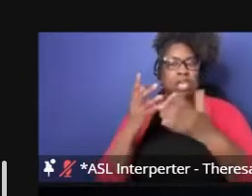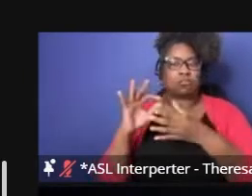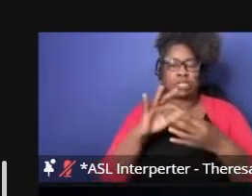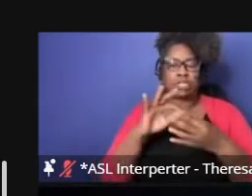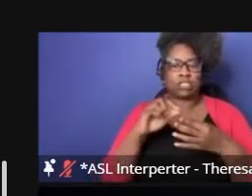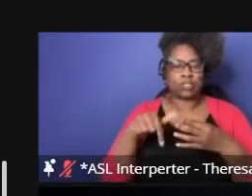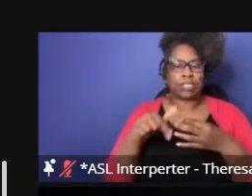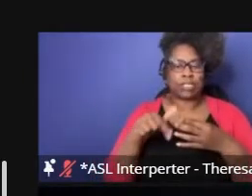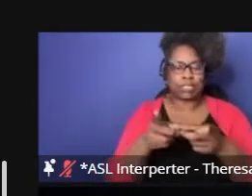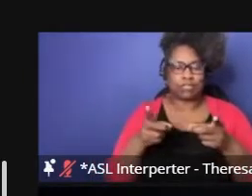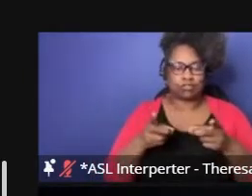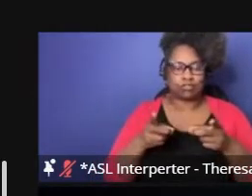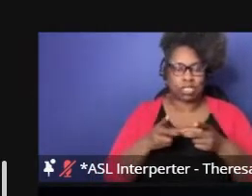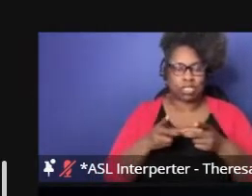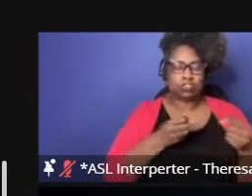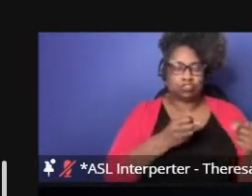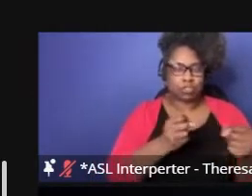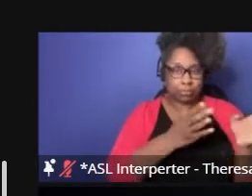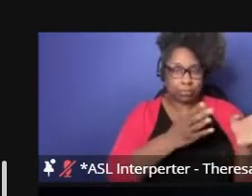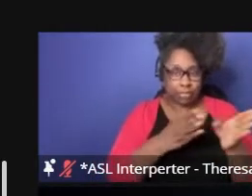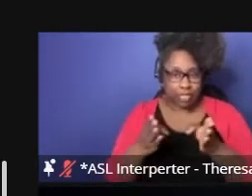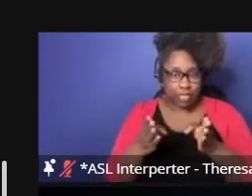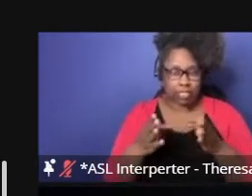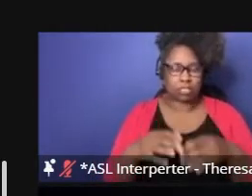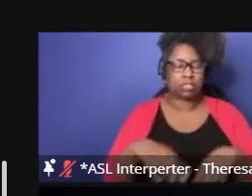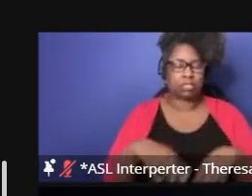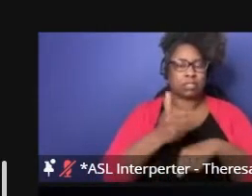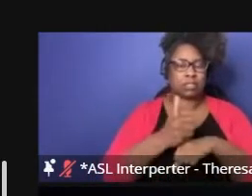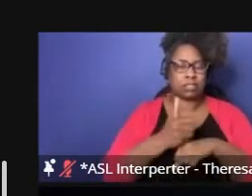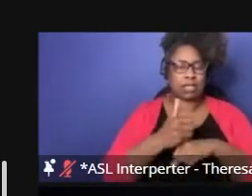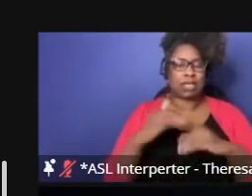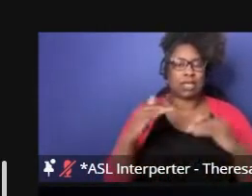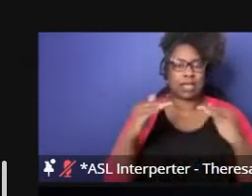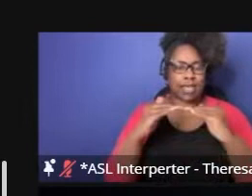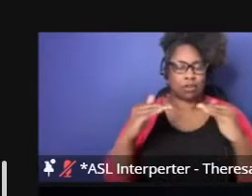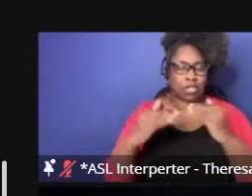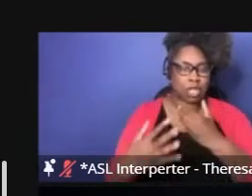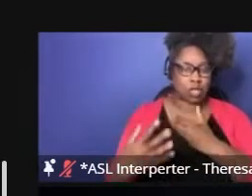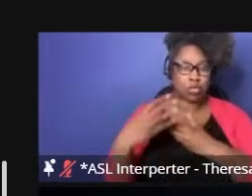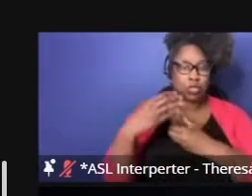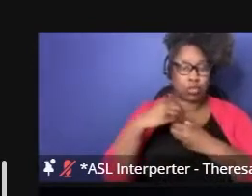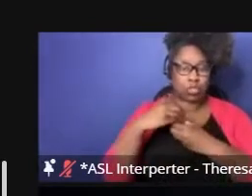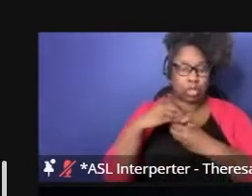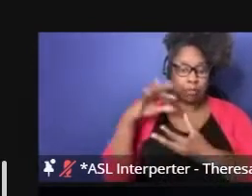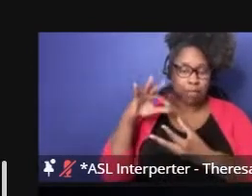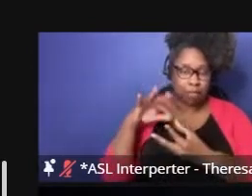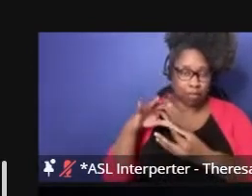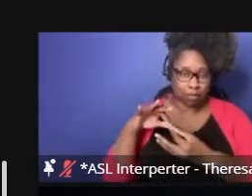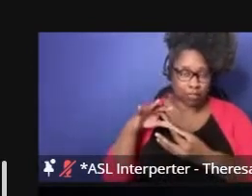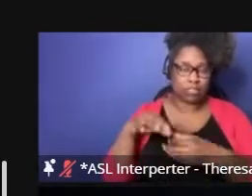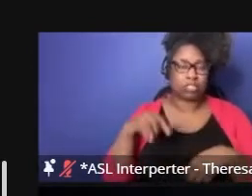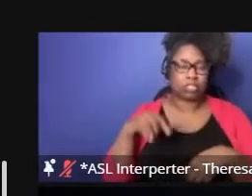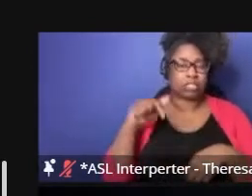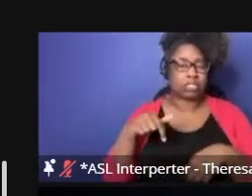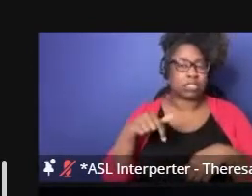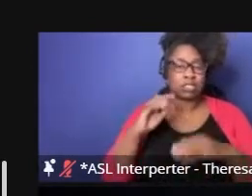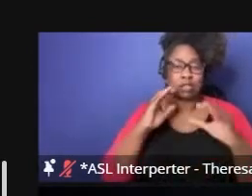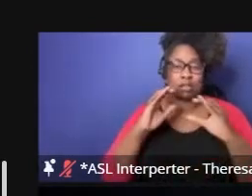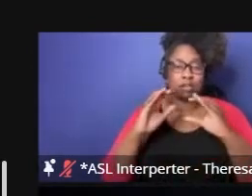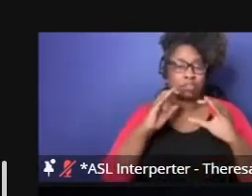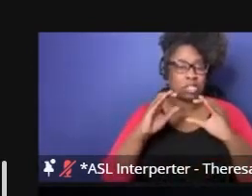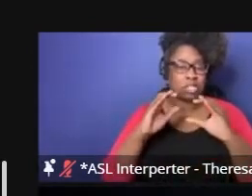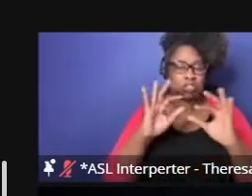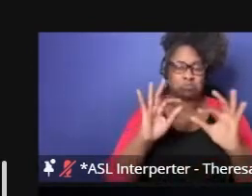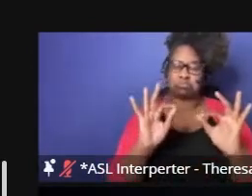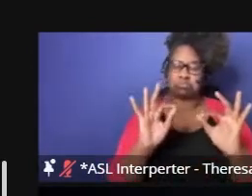now, and also establishing our diversity, equity, inclusion, and belonging task force. So this is a timely conversation for us. So our coalition,